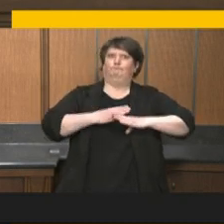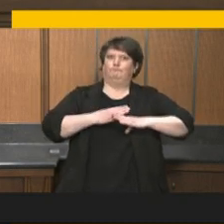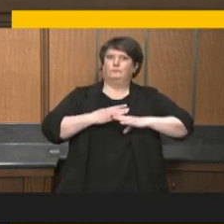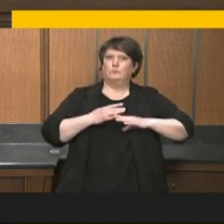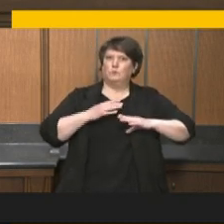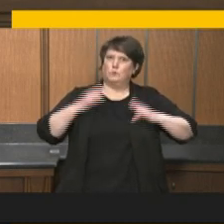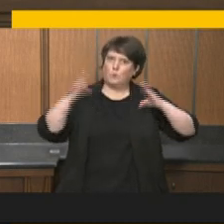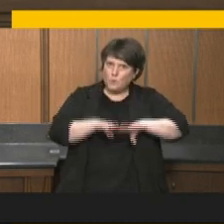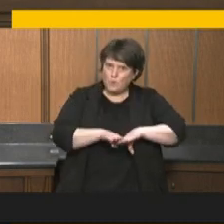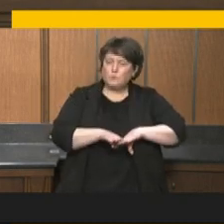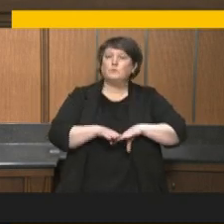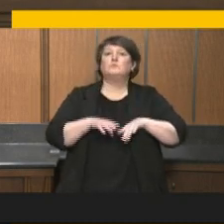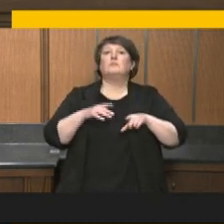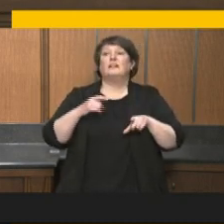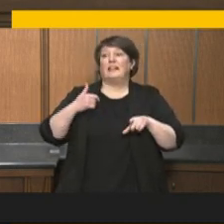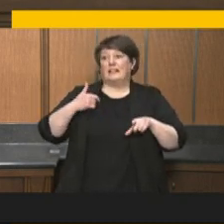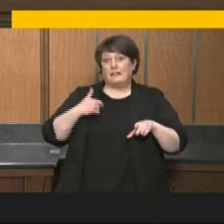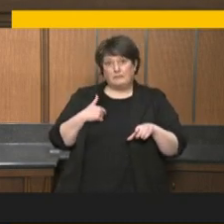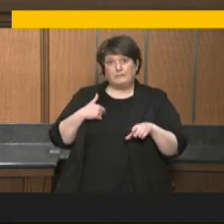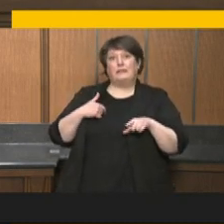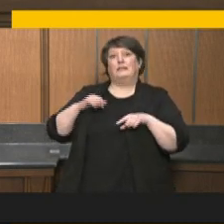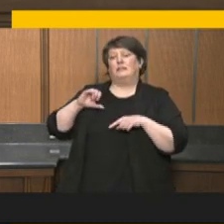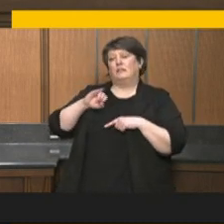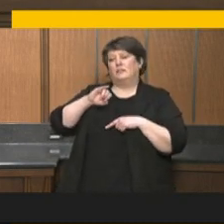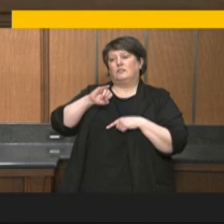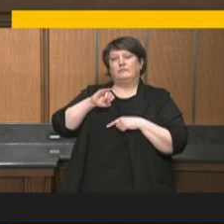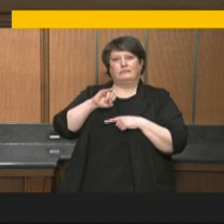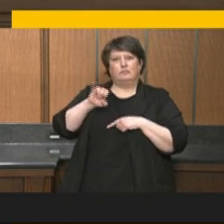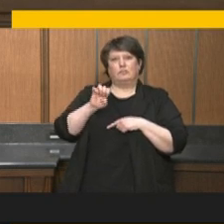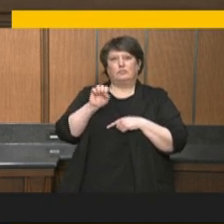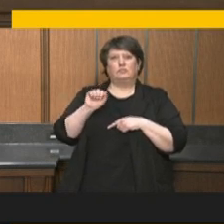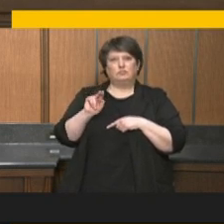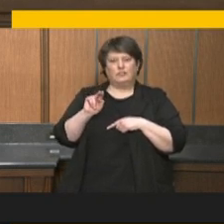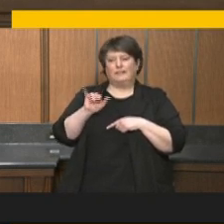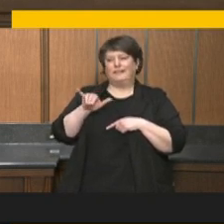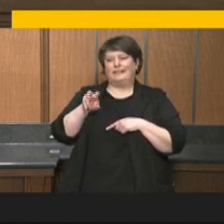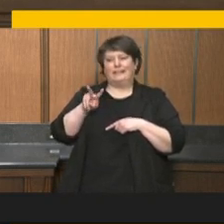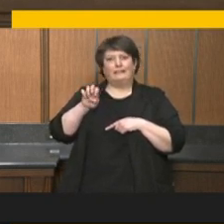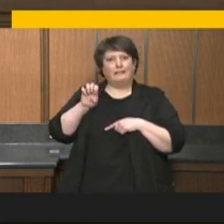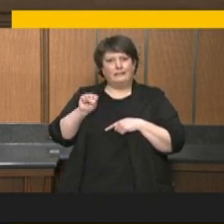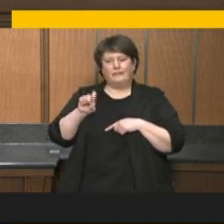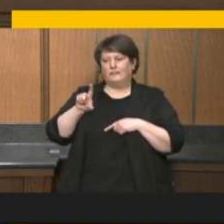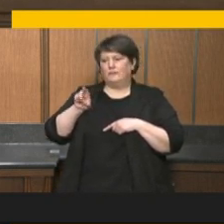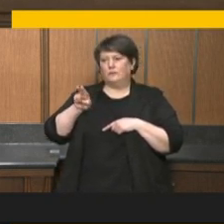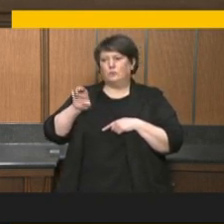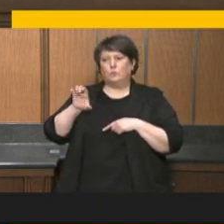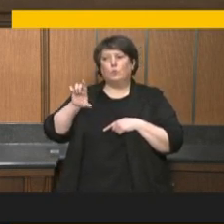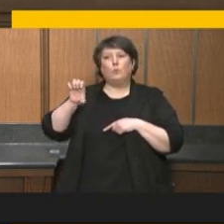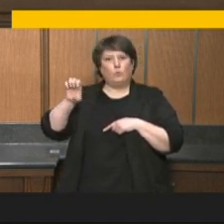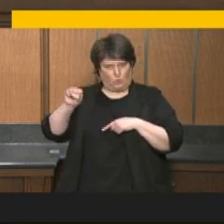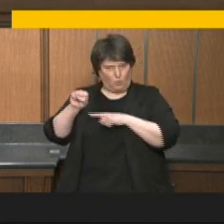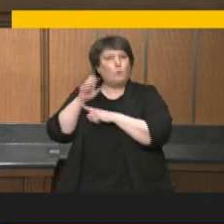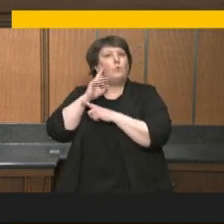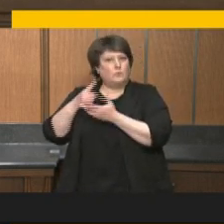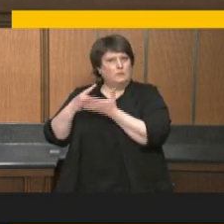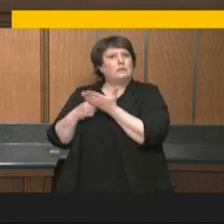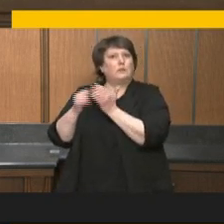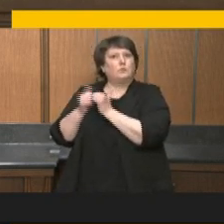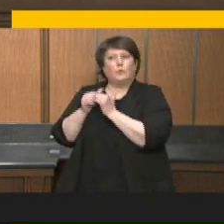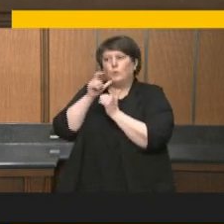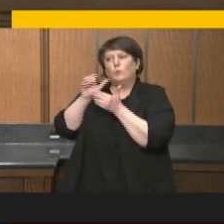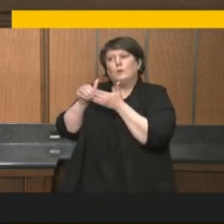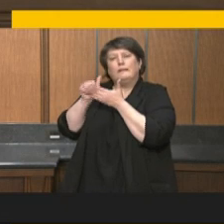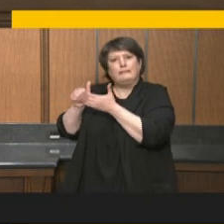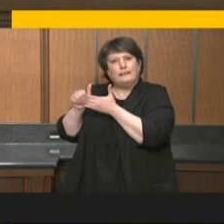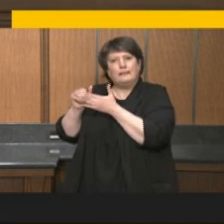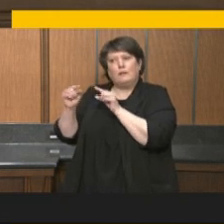Jean-Yves Duclos and I will be having a conversation with the leaders of the opposition. Let me